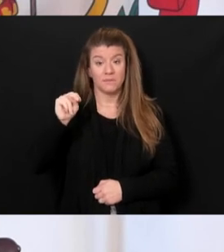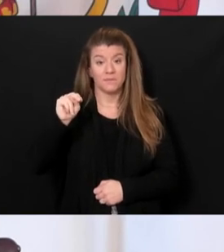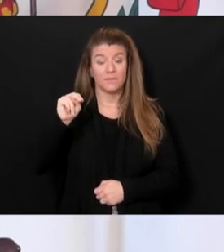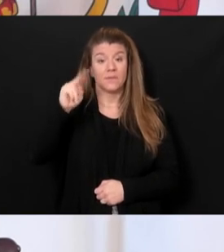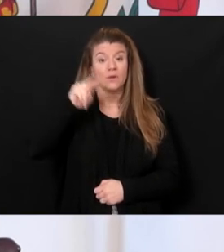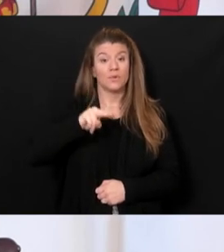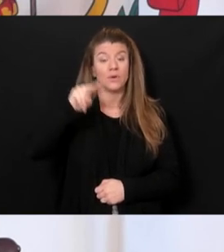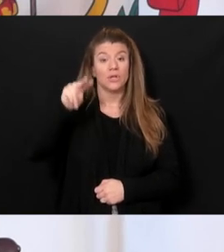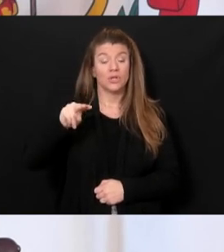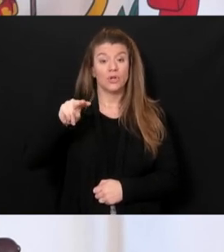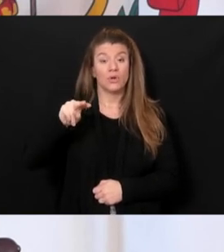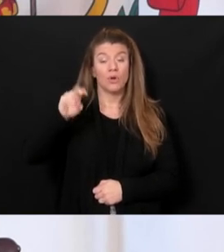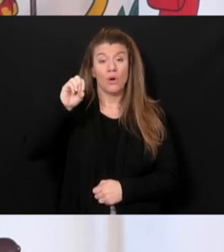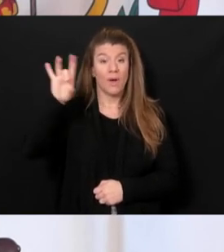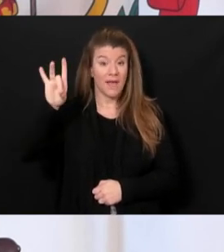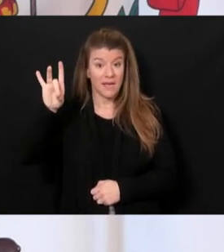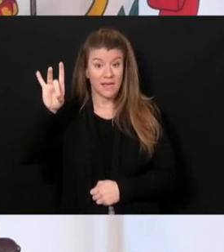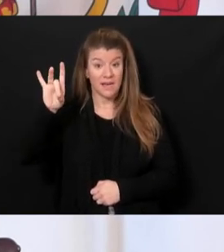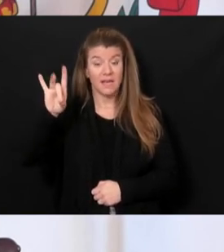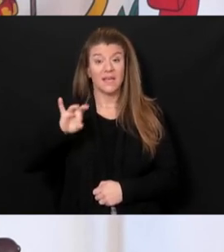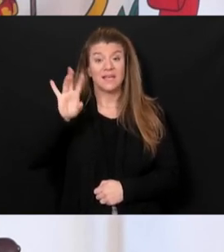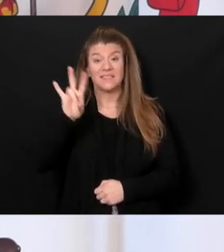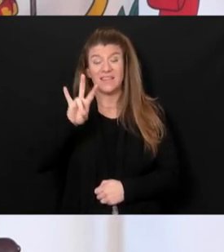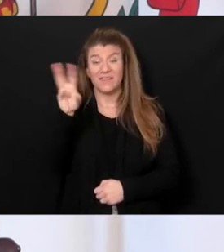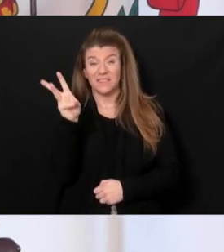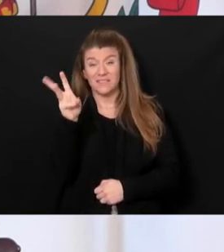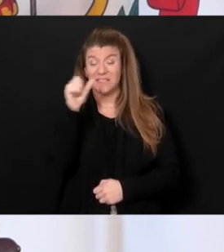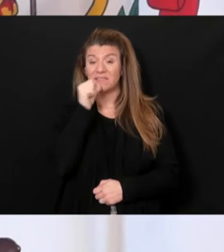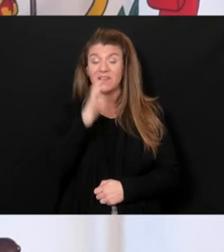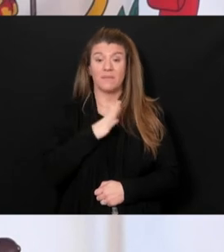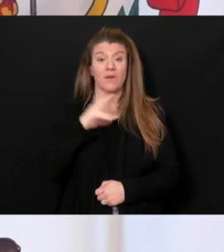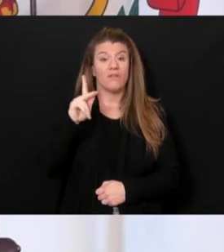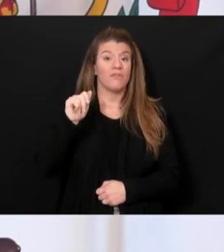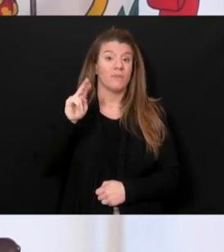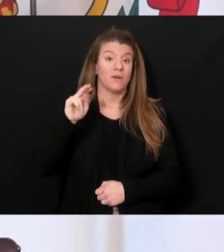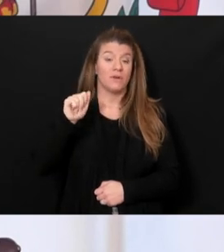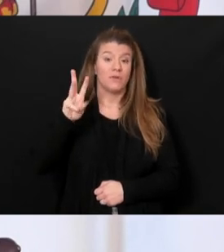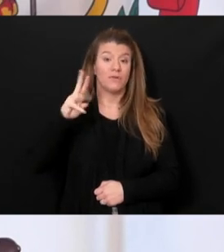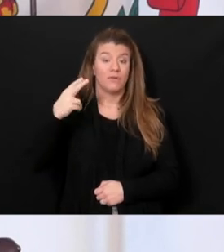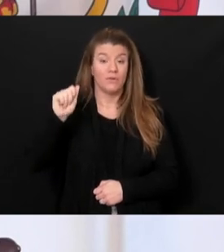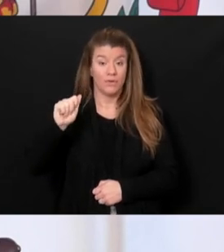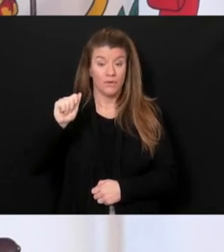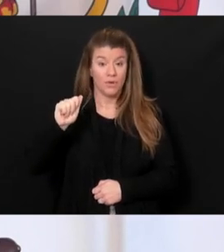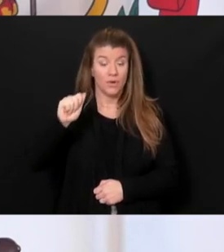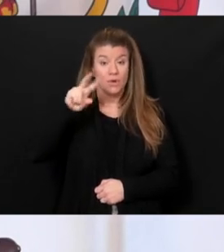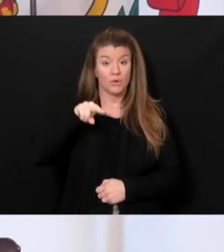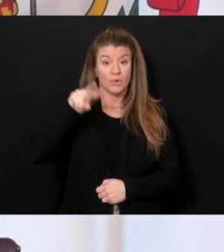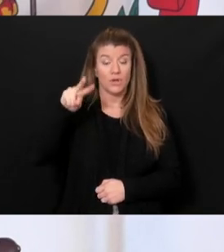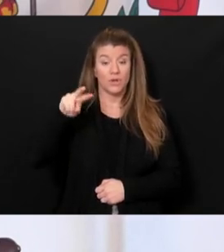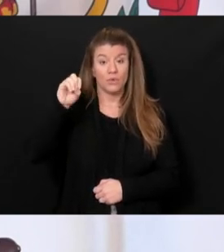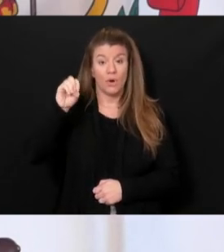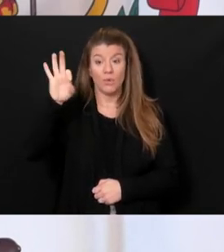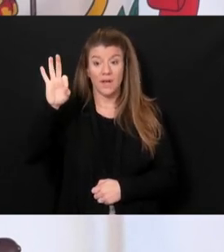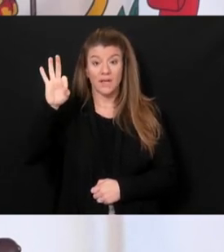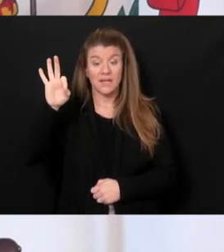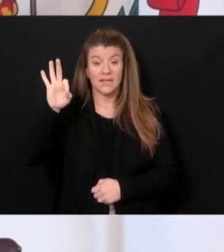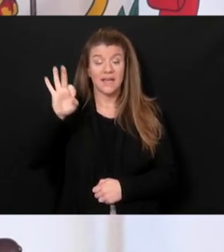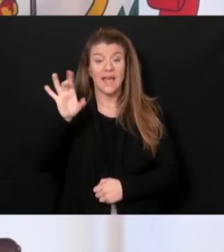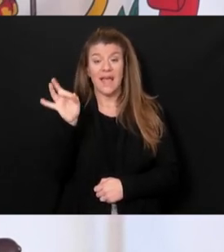Our 2208th death is a 76-year-old female from Kanawha County. Our 2209th death